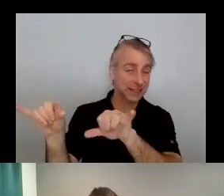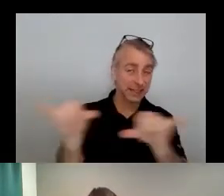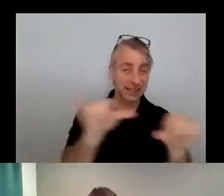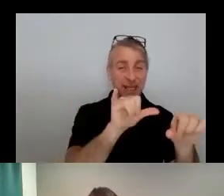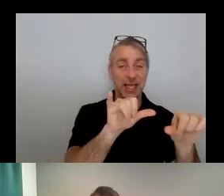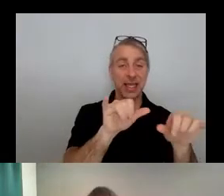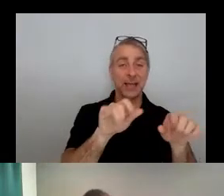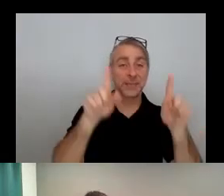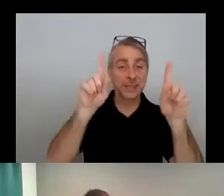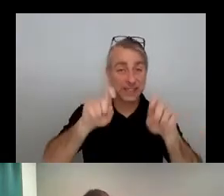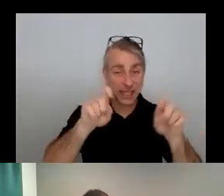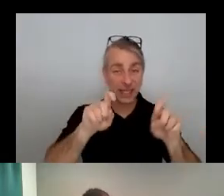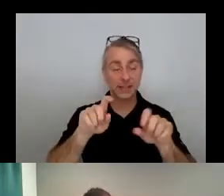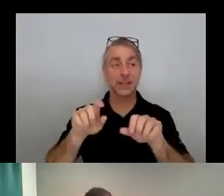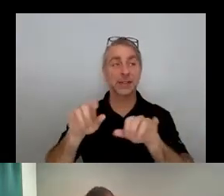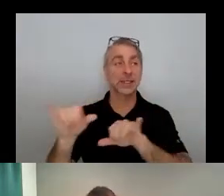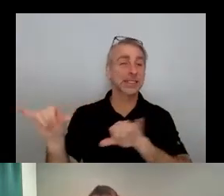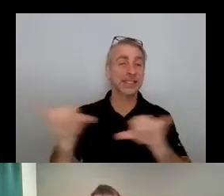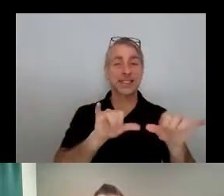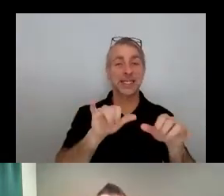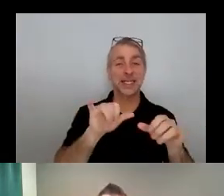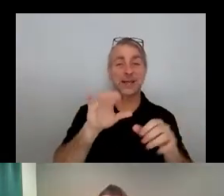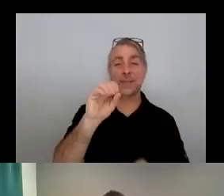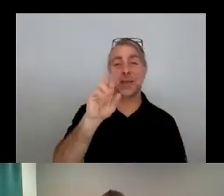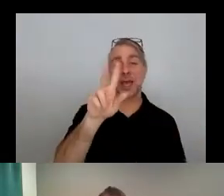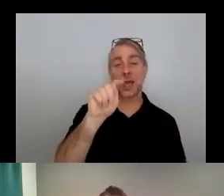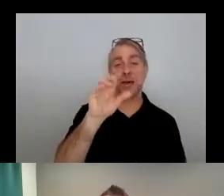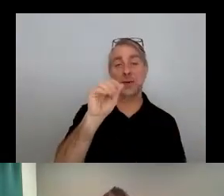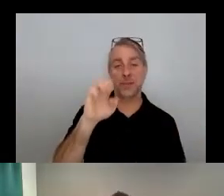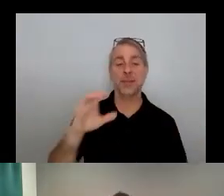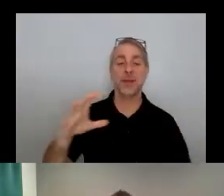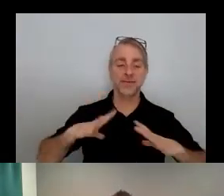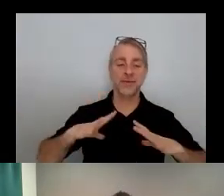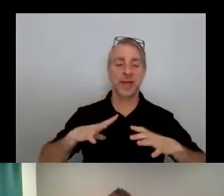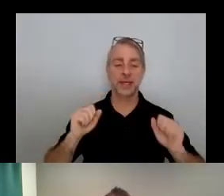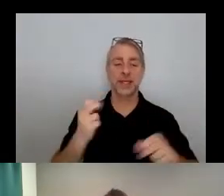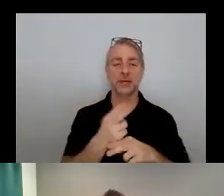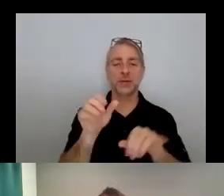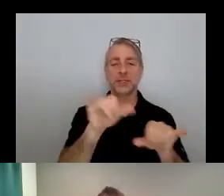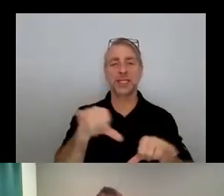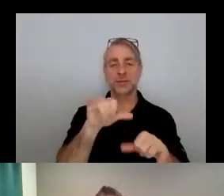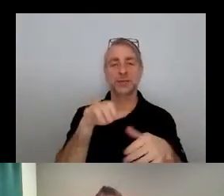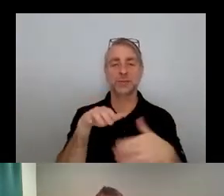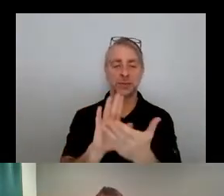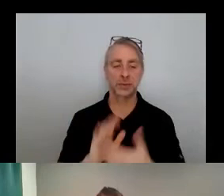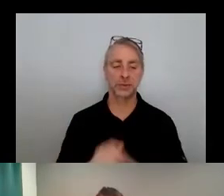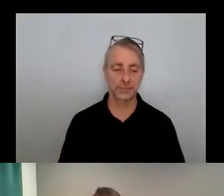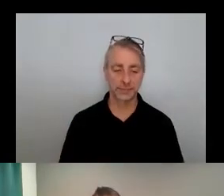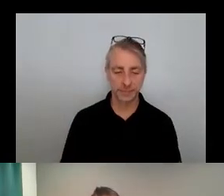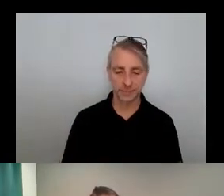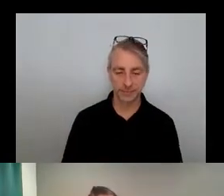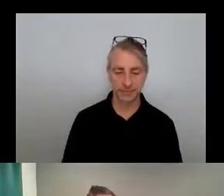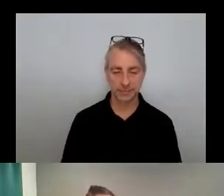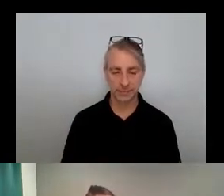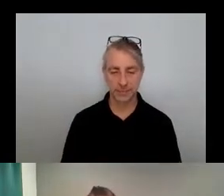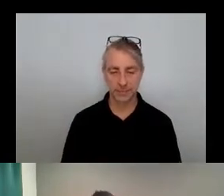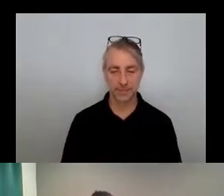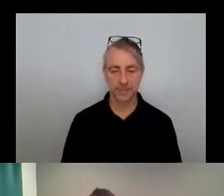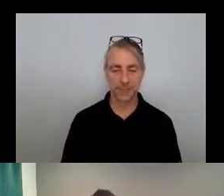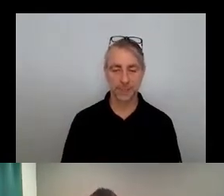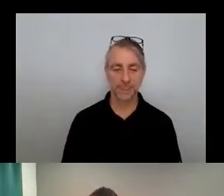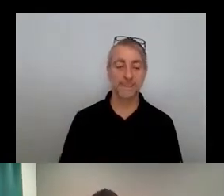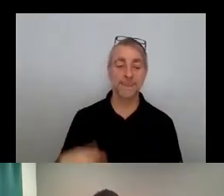test or outcome, which is hardly ever the case. Most often, what we're going to be interested in calculating is